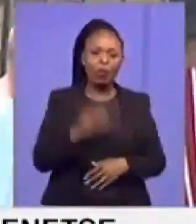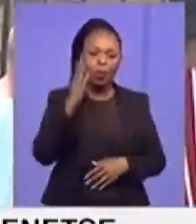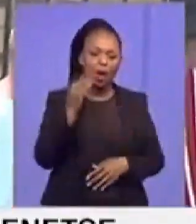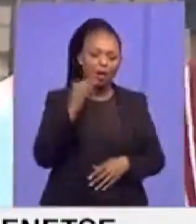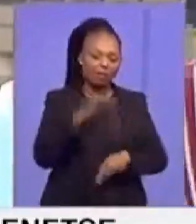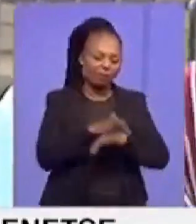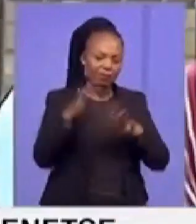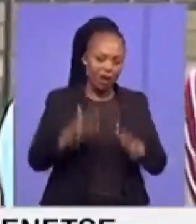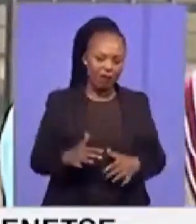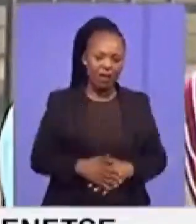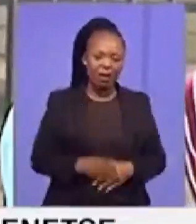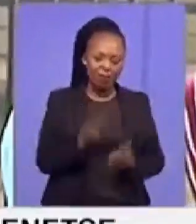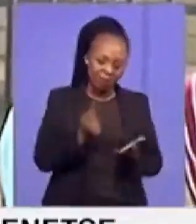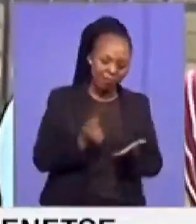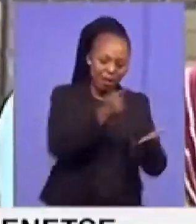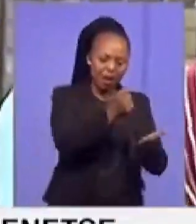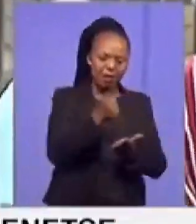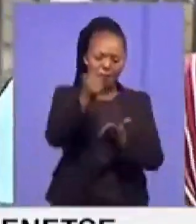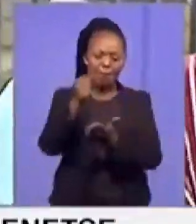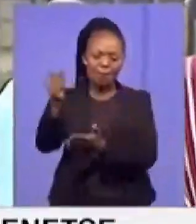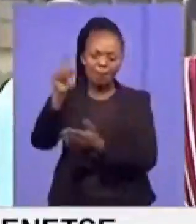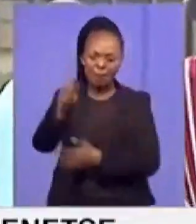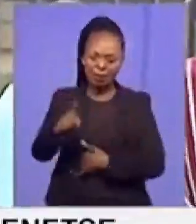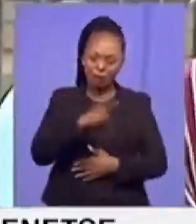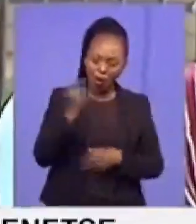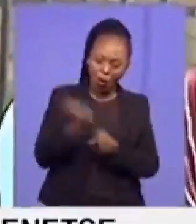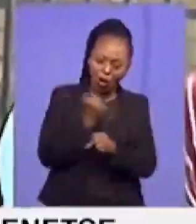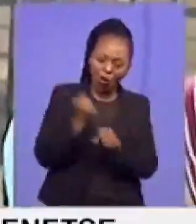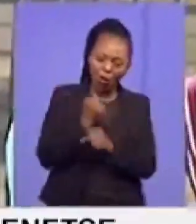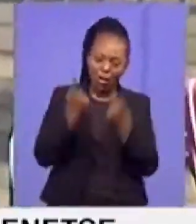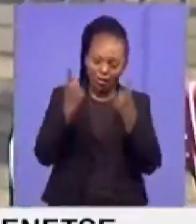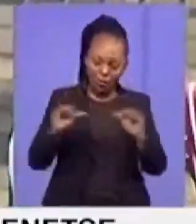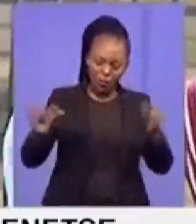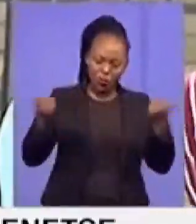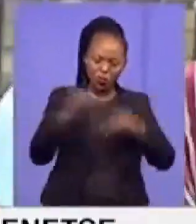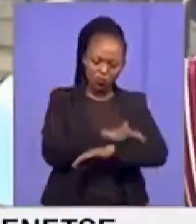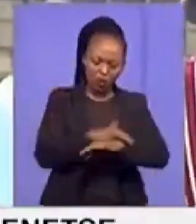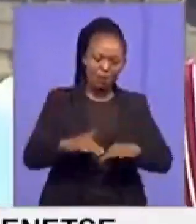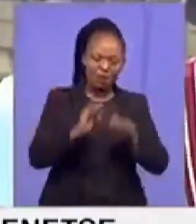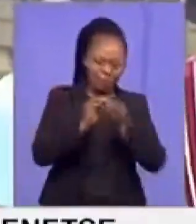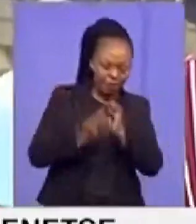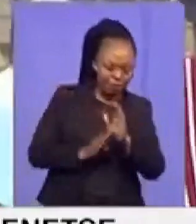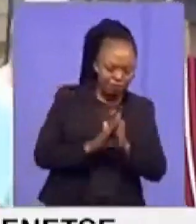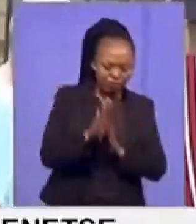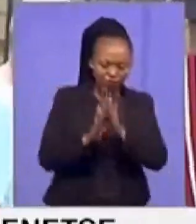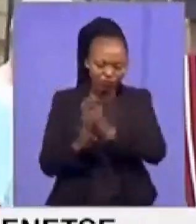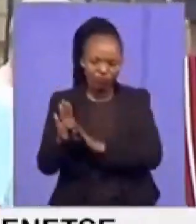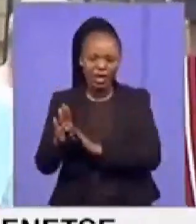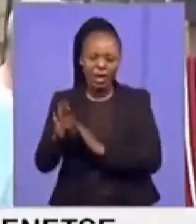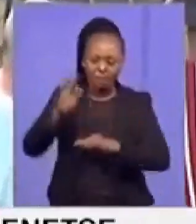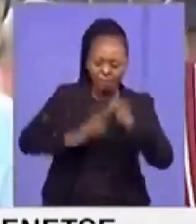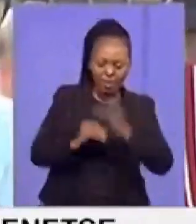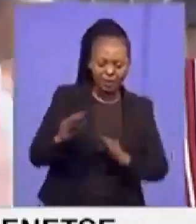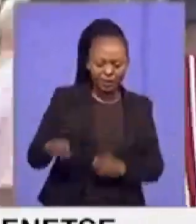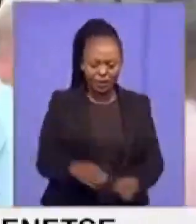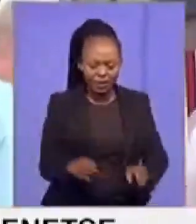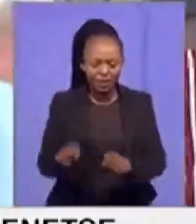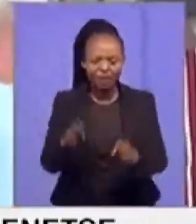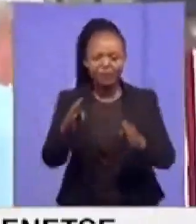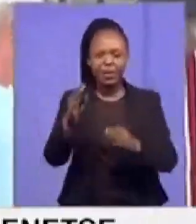to be compensated for the work they did on the farm because they upgraded them, they built dams, they